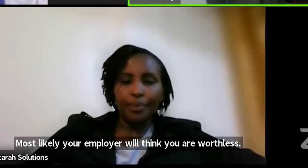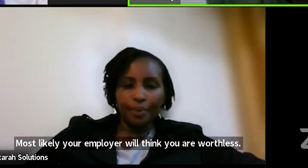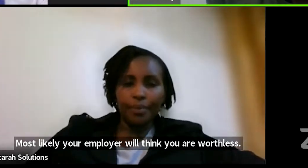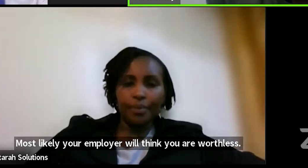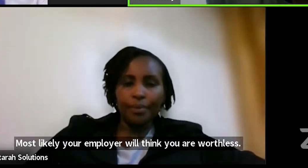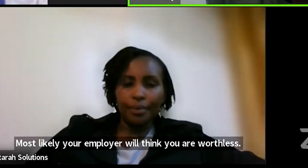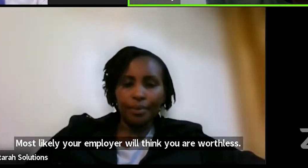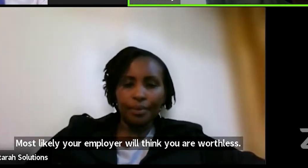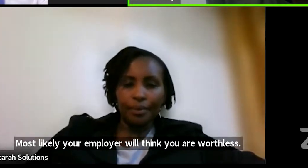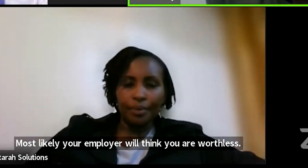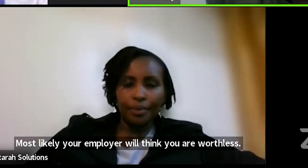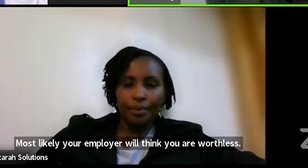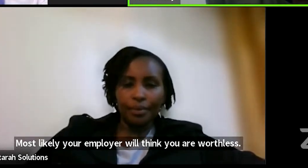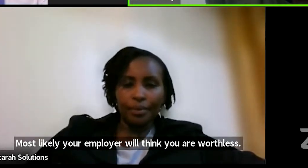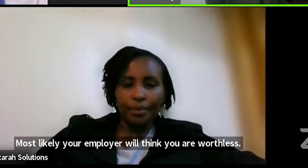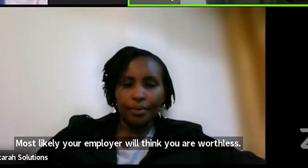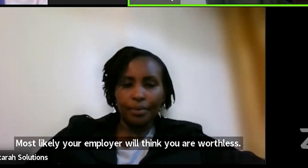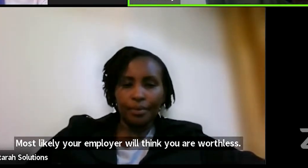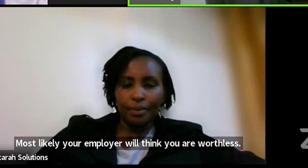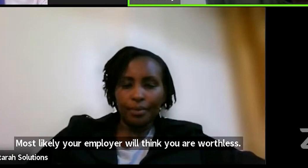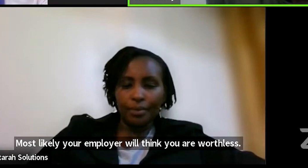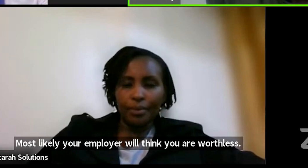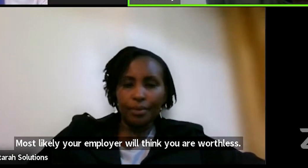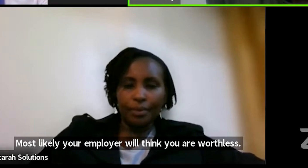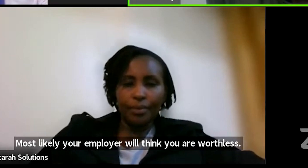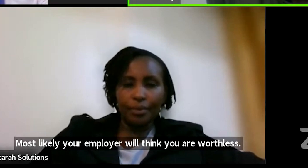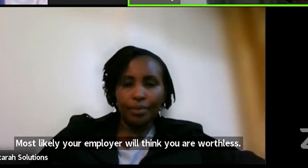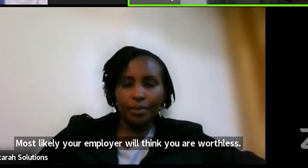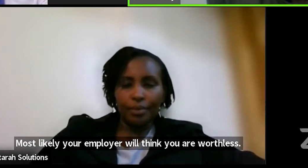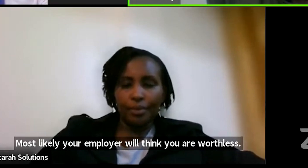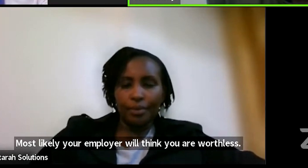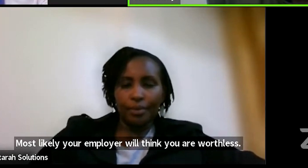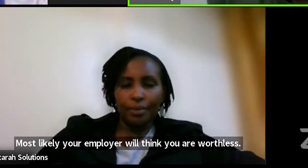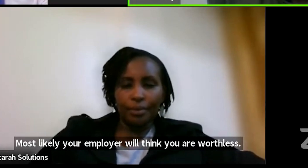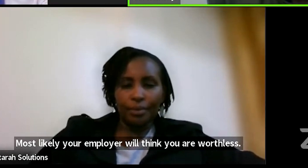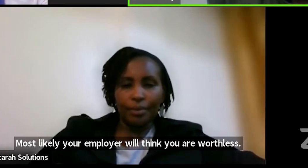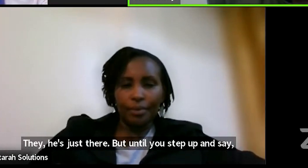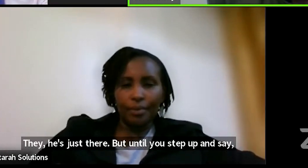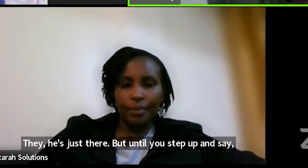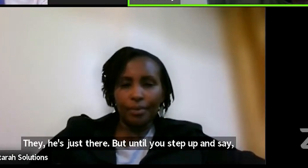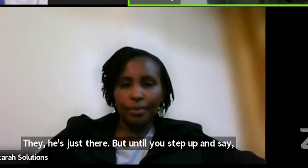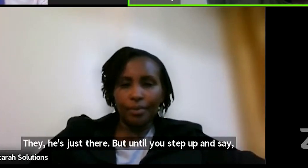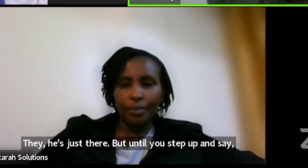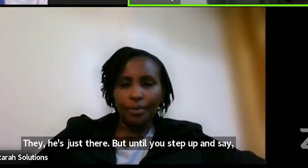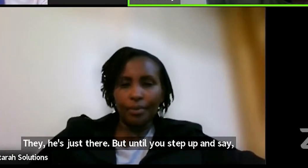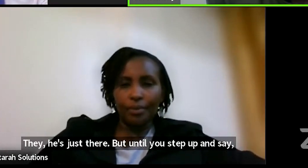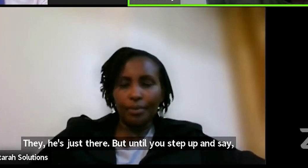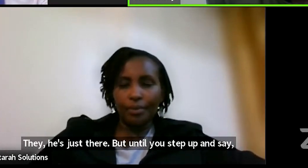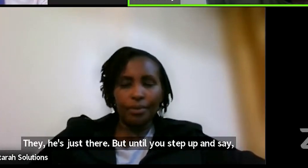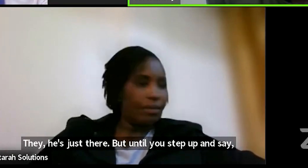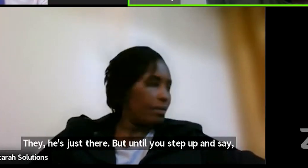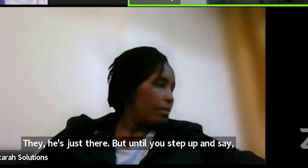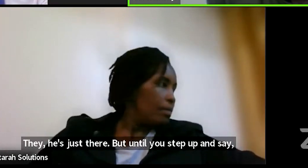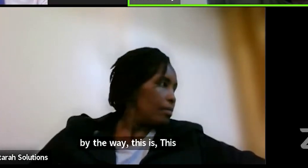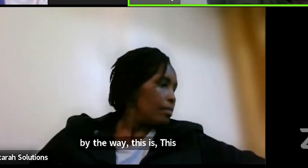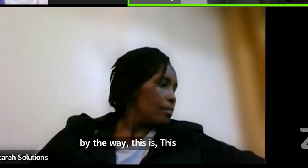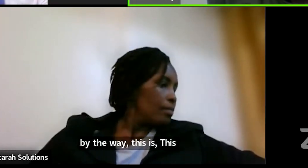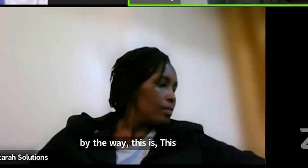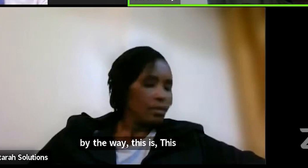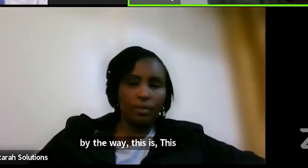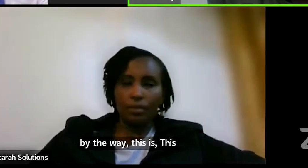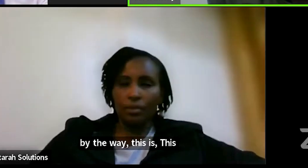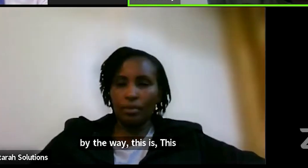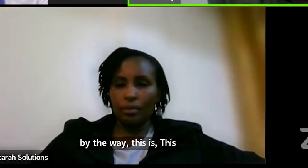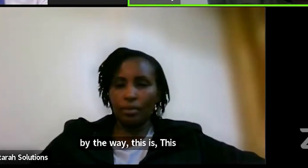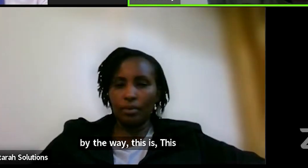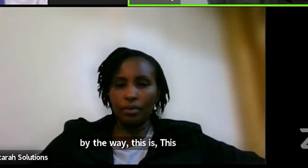just there. But until you step up and say, by the way, this is my